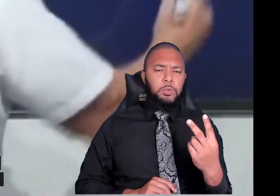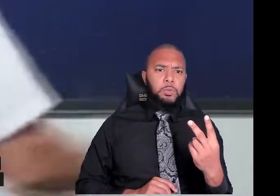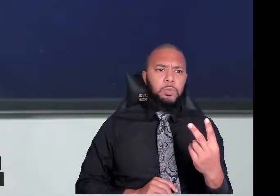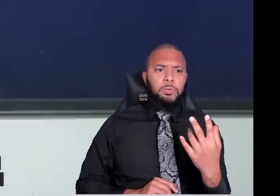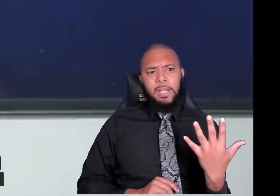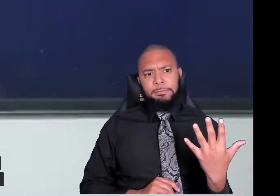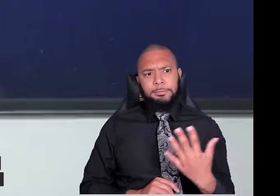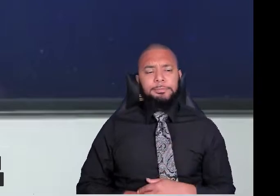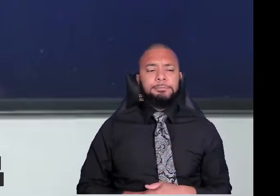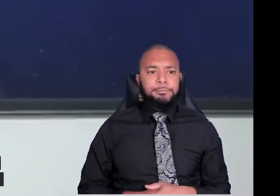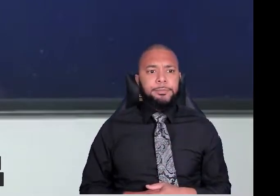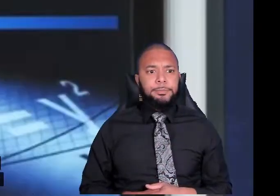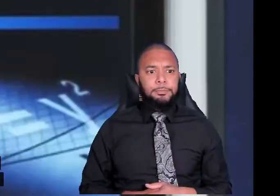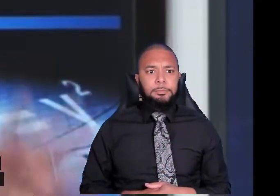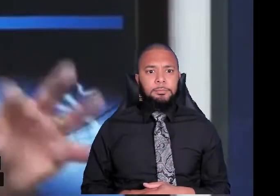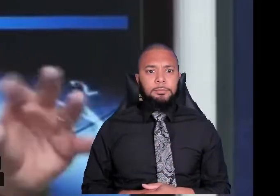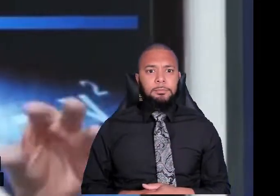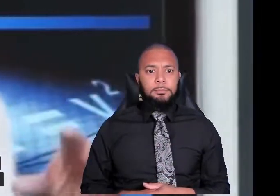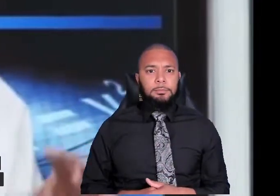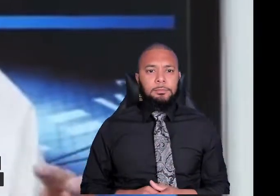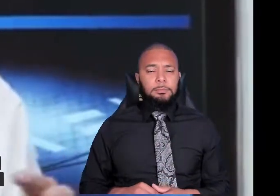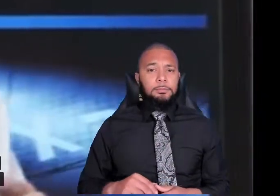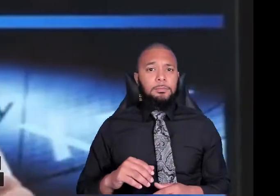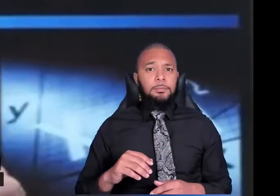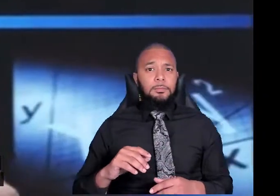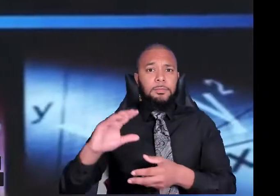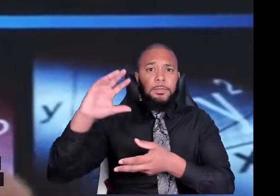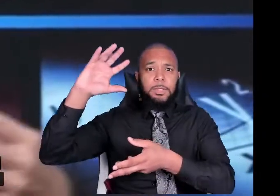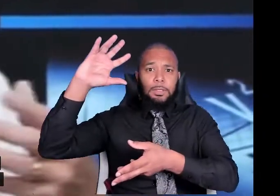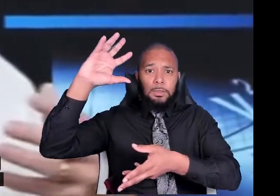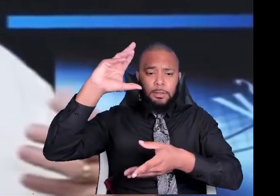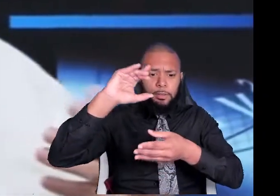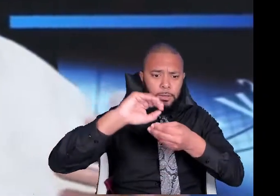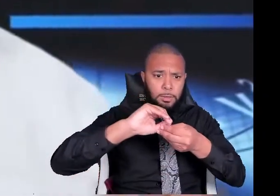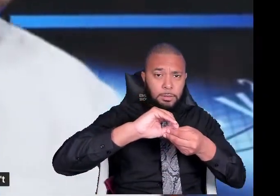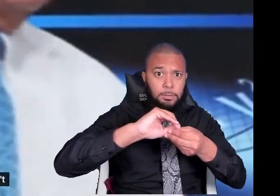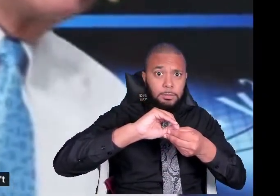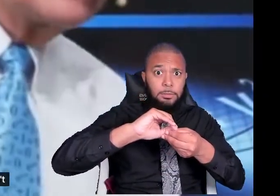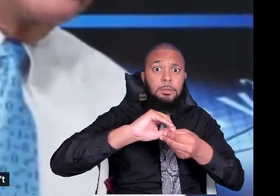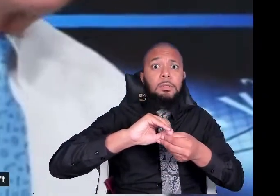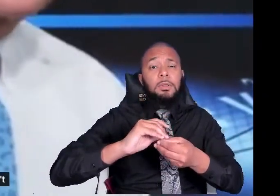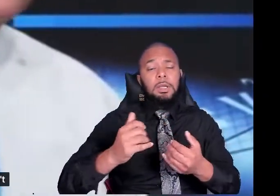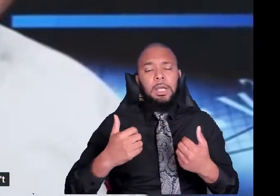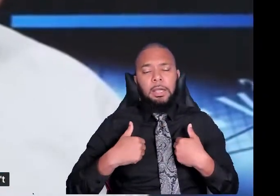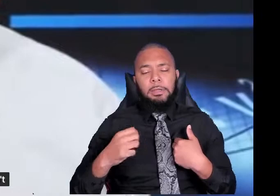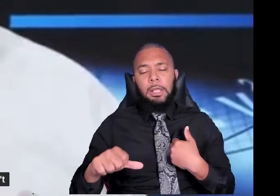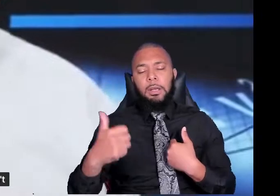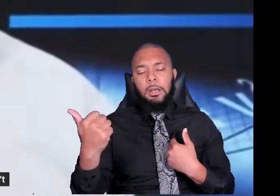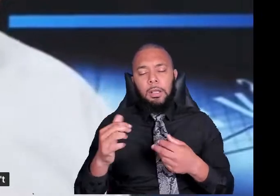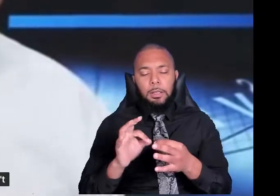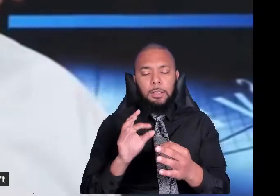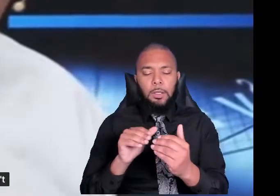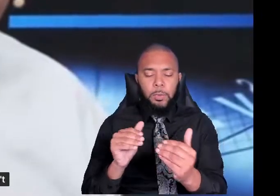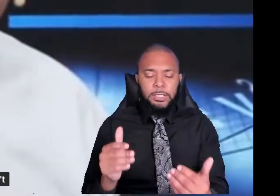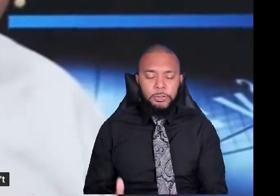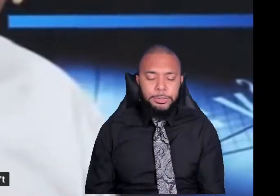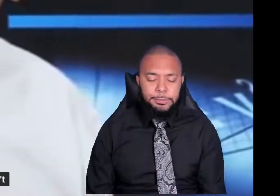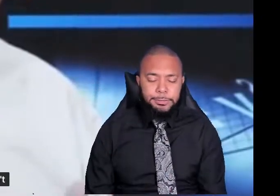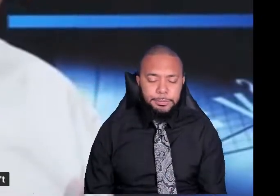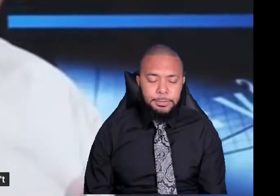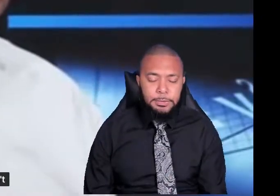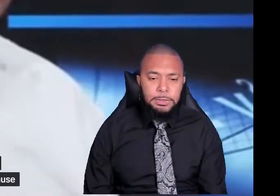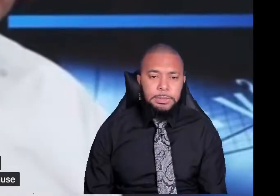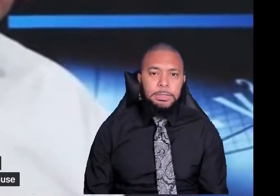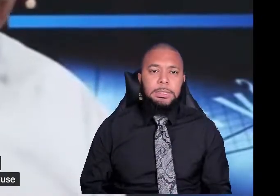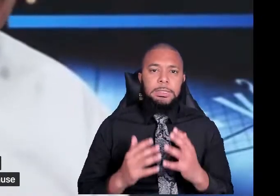5. By adding those two equations together, I've ended up with another equation. Unfortunately,